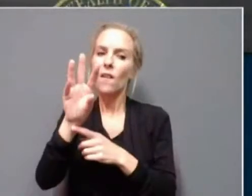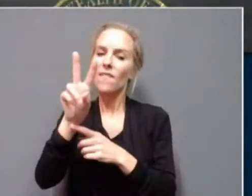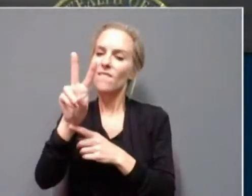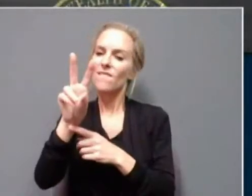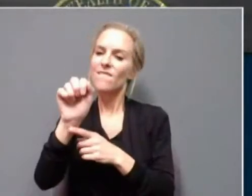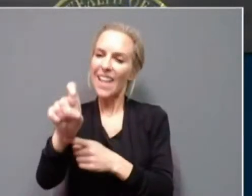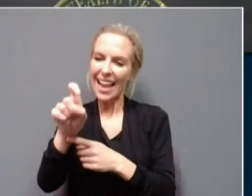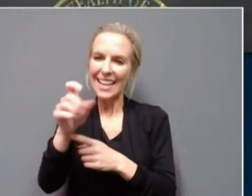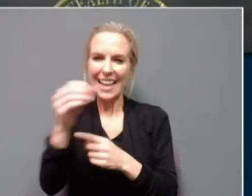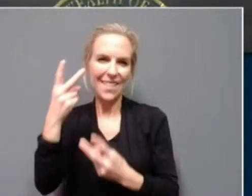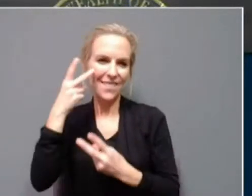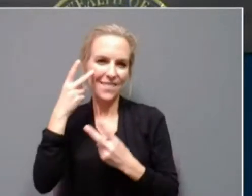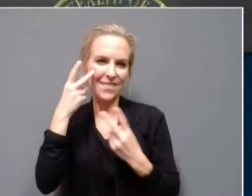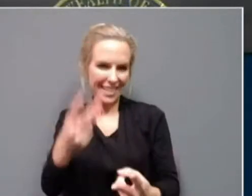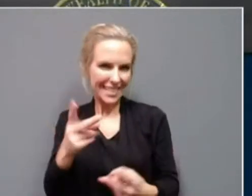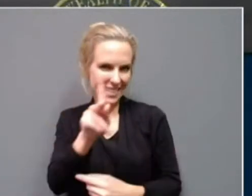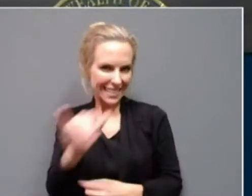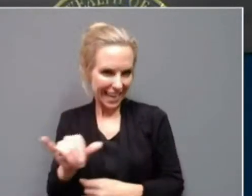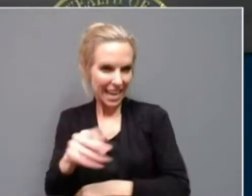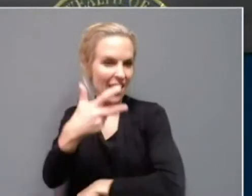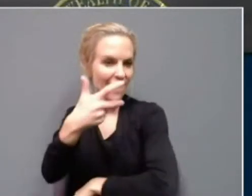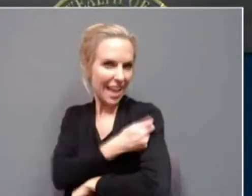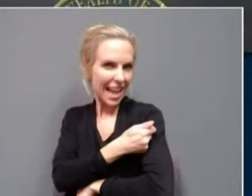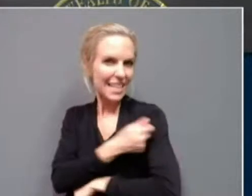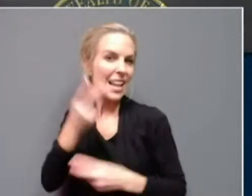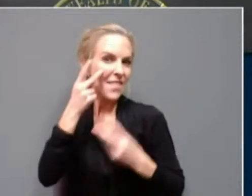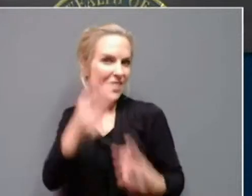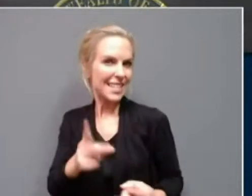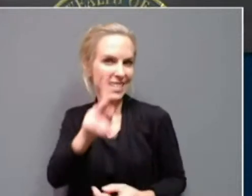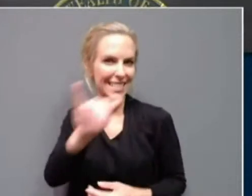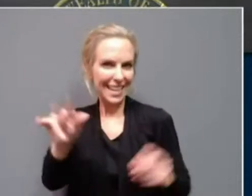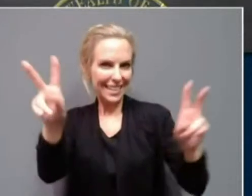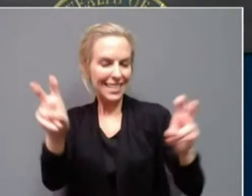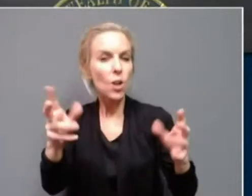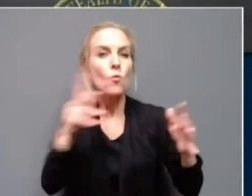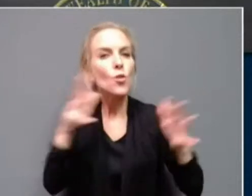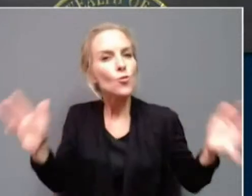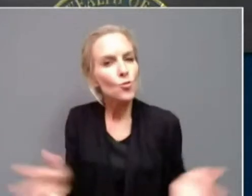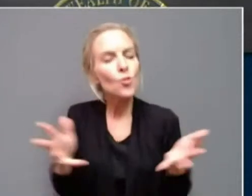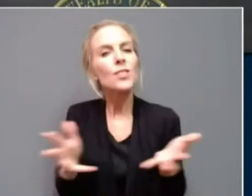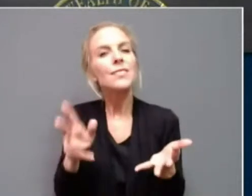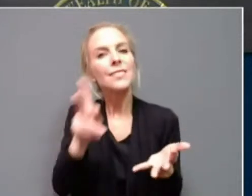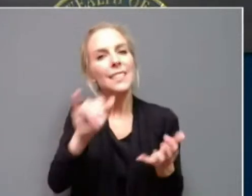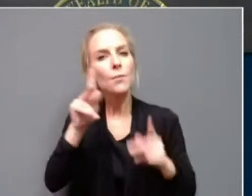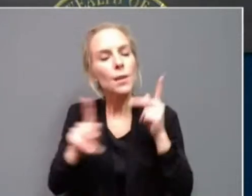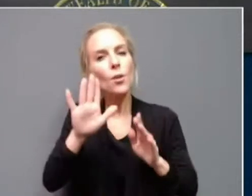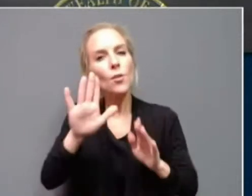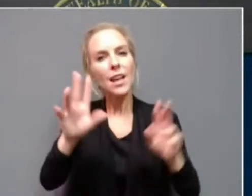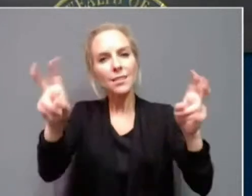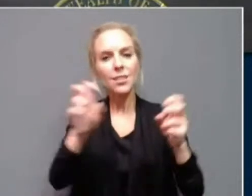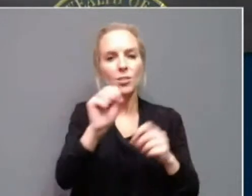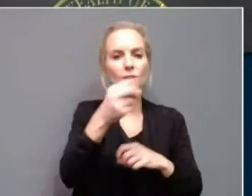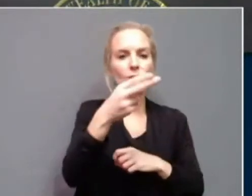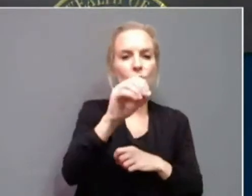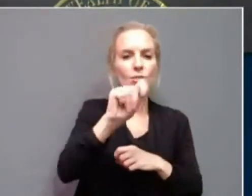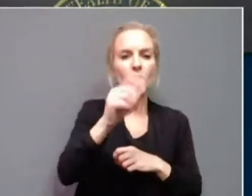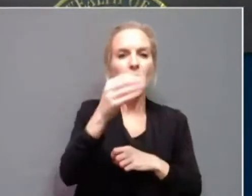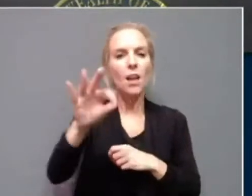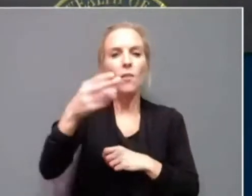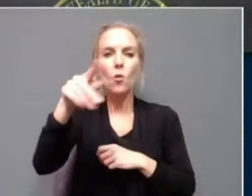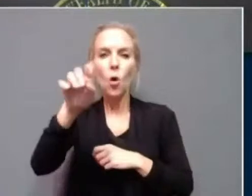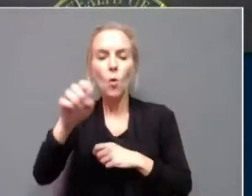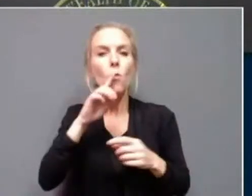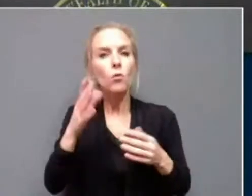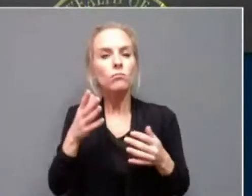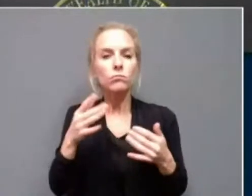Commonwealth's latest efforts to encourage Kentuckians to receive their shot of hope. As part of the ongoing efforts to prevent the